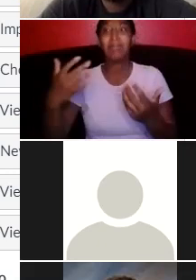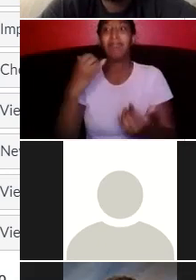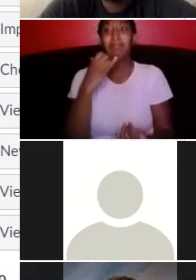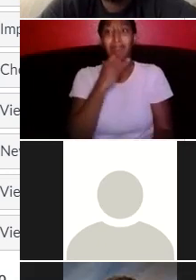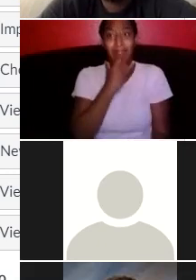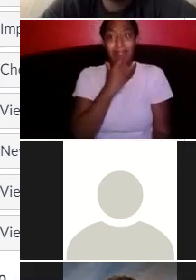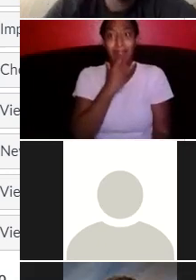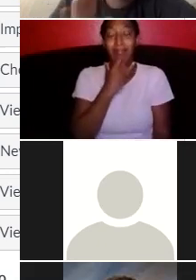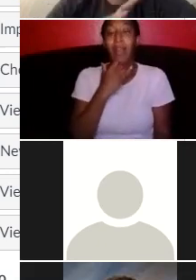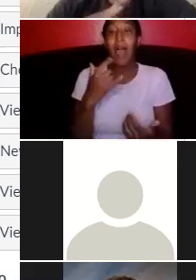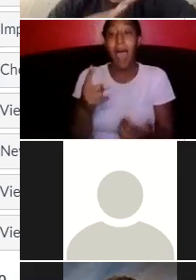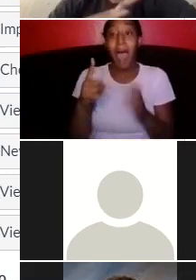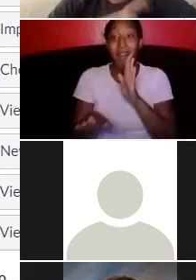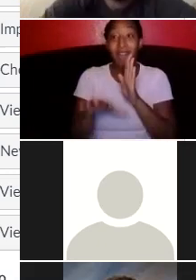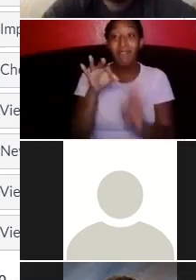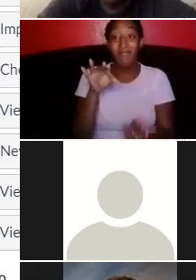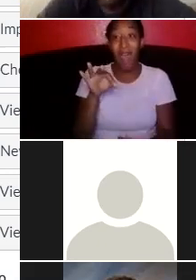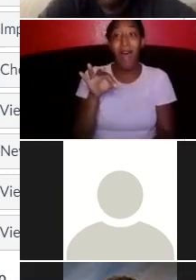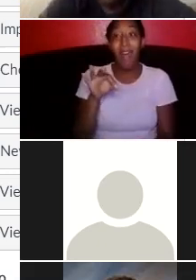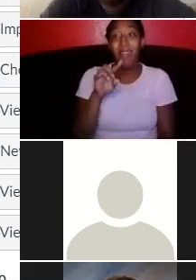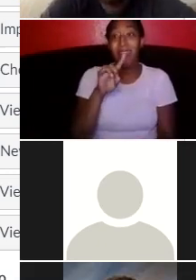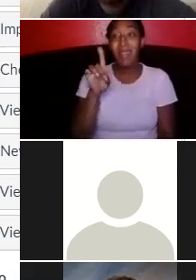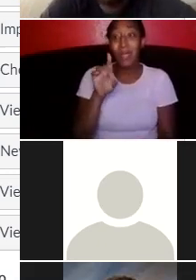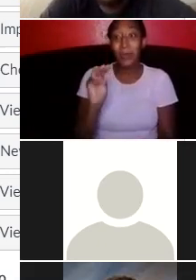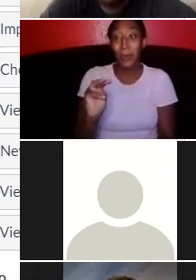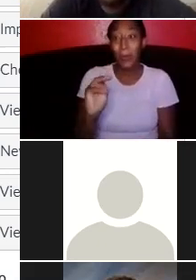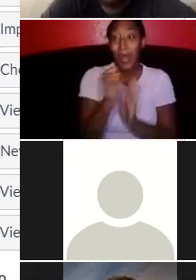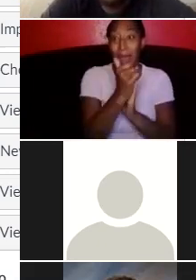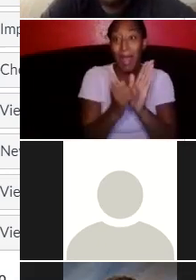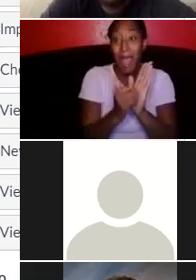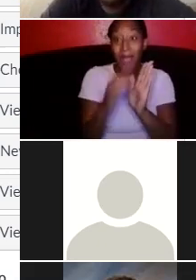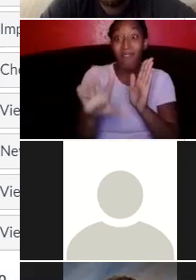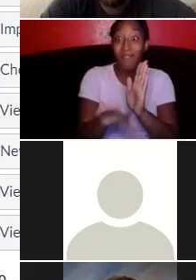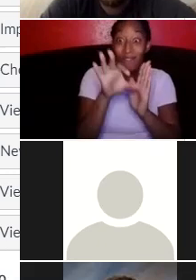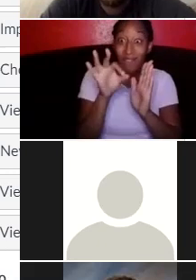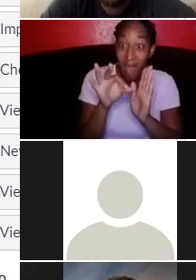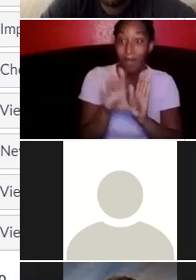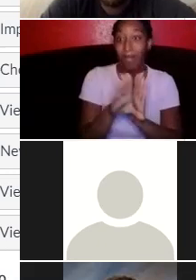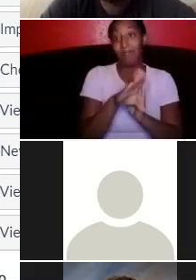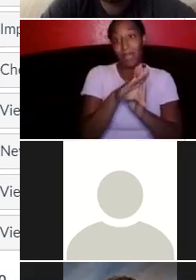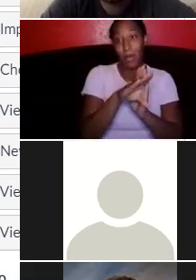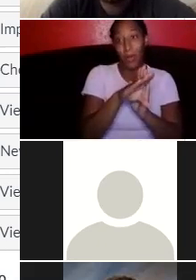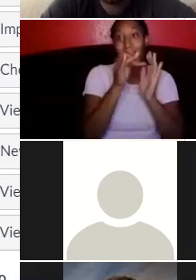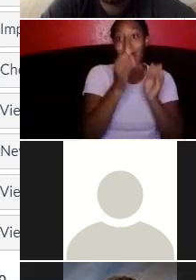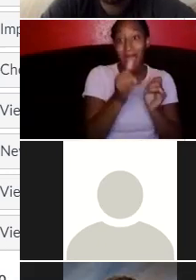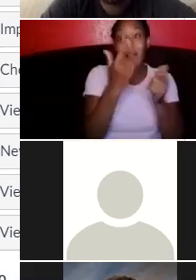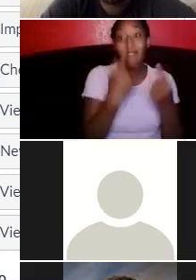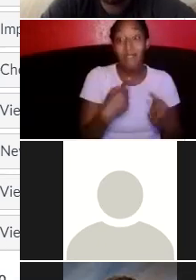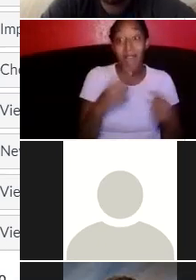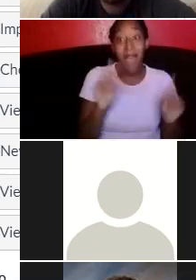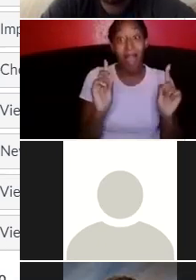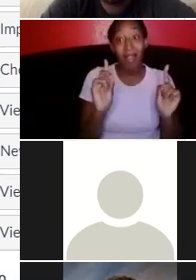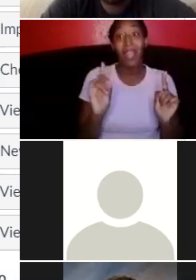video in my Zoom account. And so what I'm doing now is I uploaded it to YouTube so that it